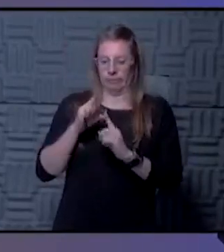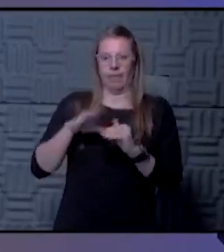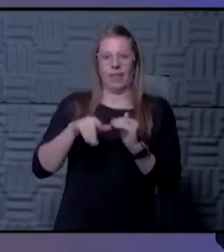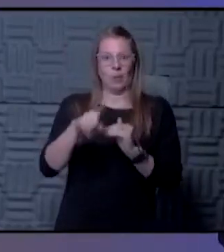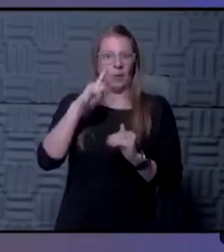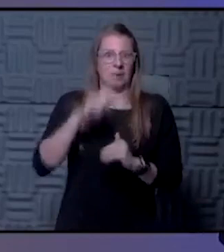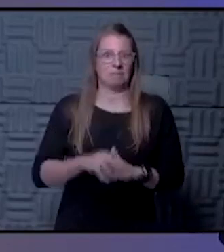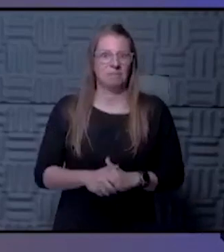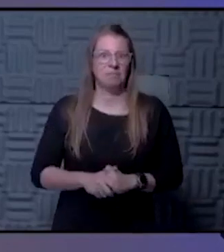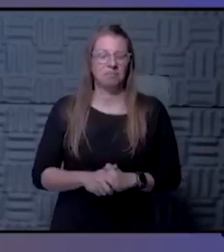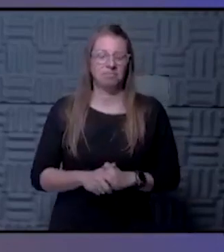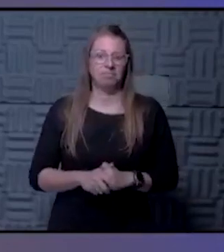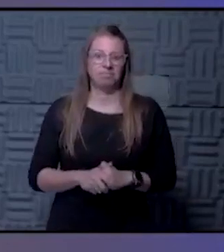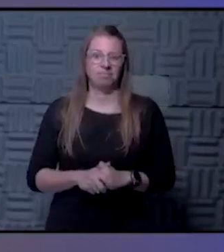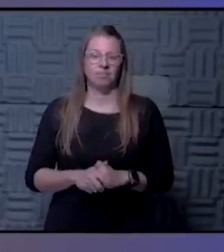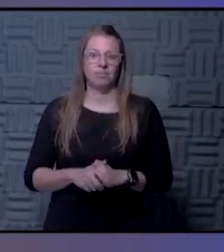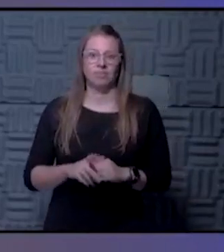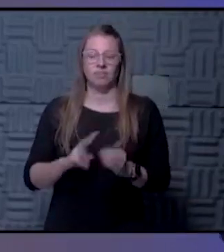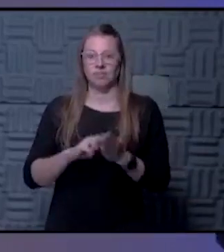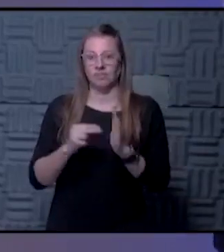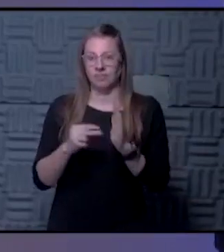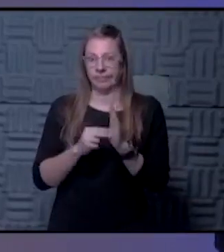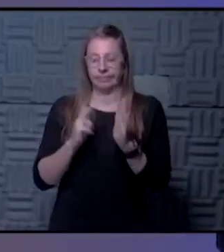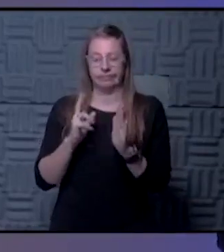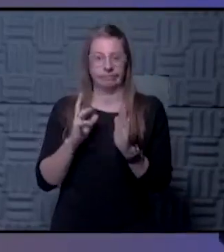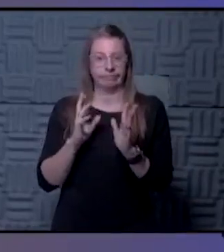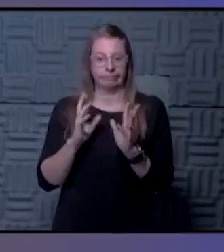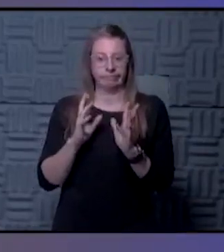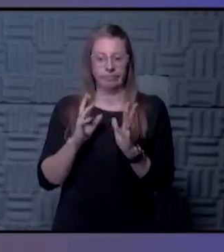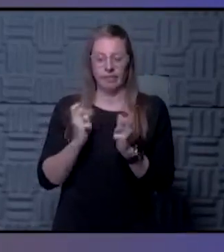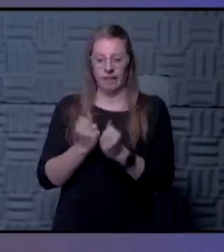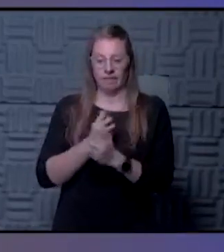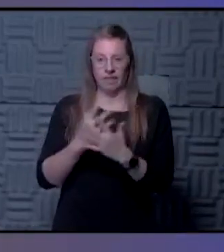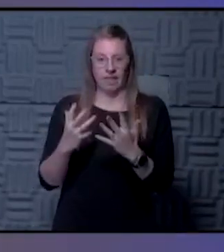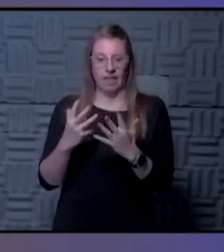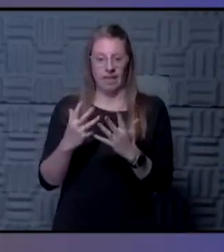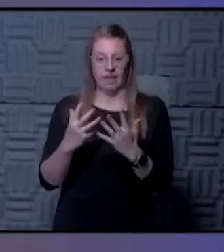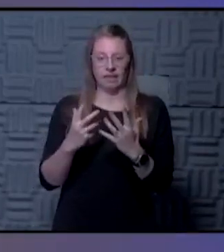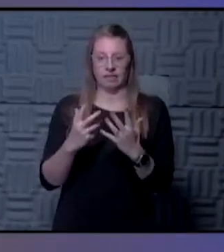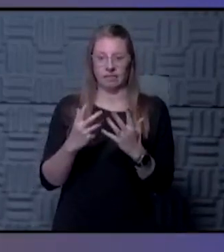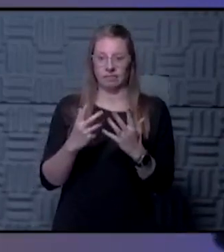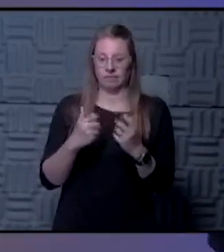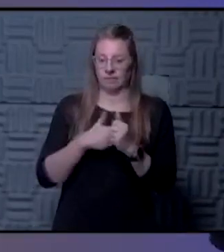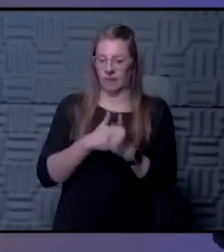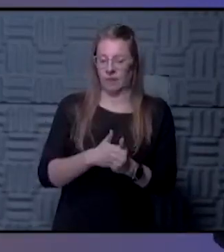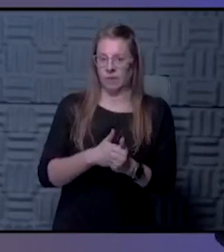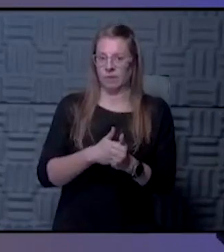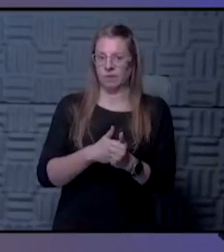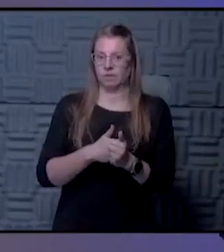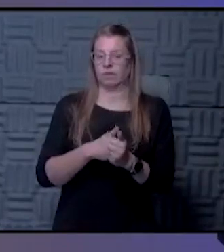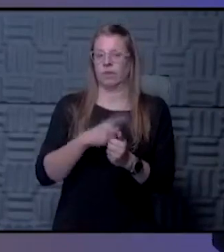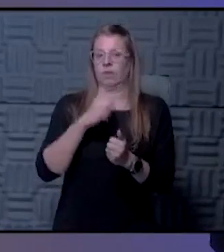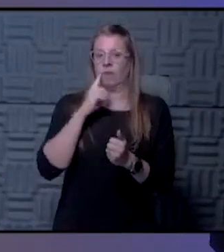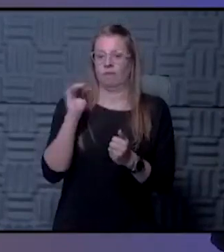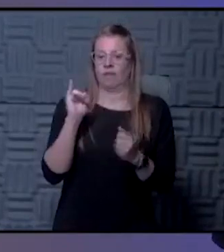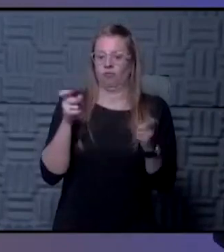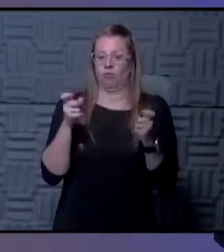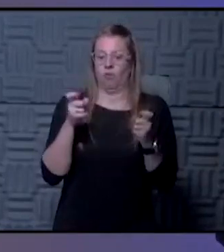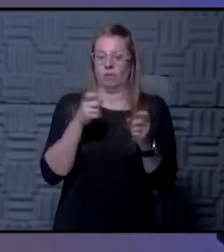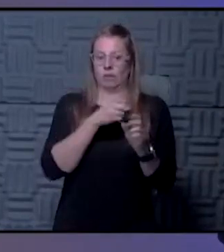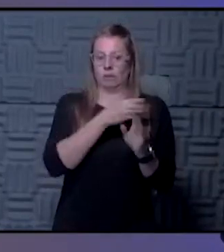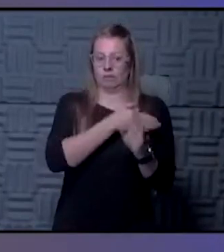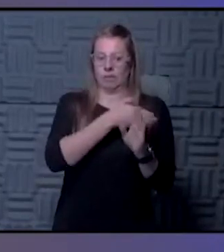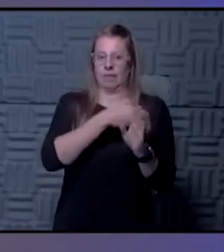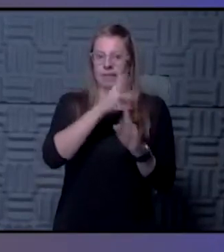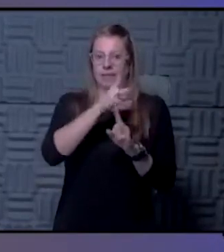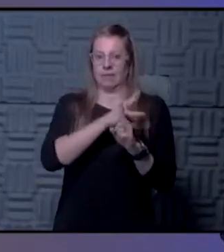think. I mean, taking all the precautions that I have over the last 6-7 months, and then it's the one time that